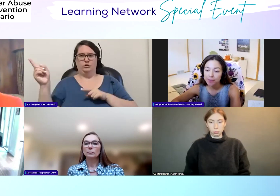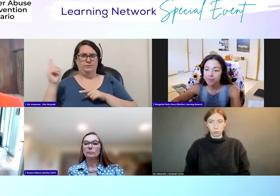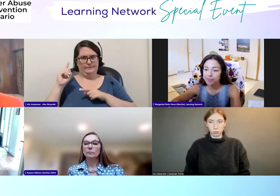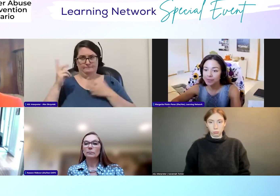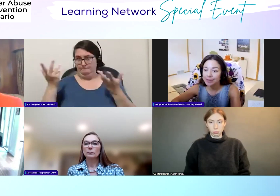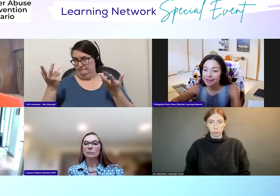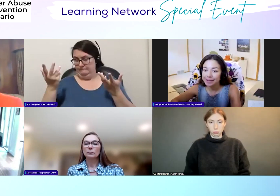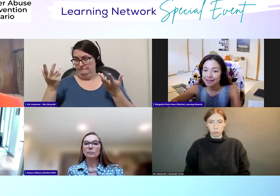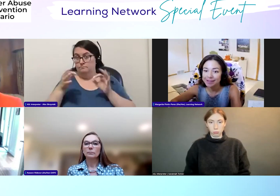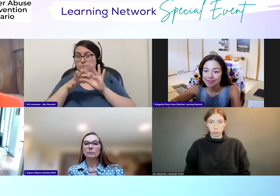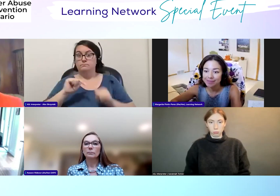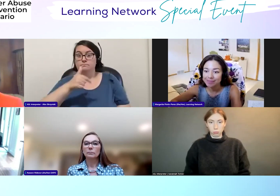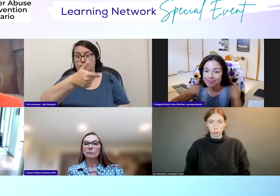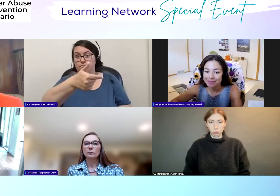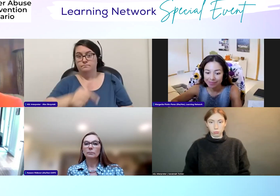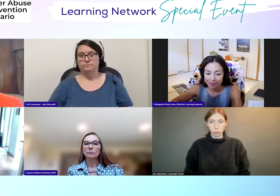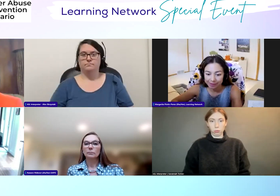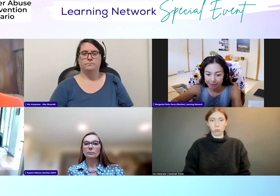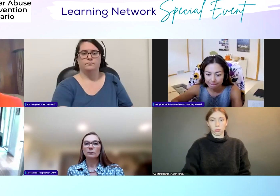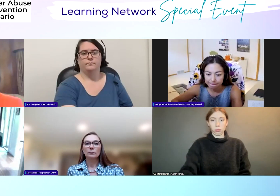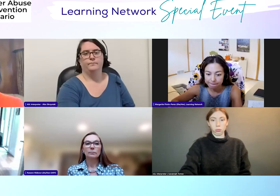etc. Claire?